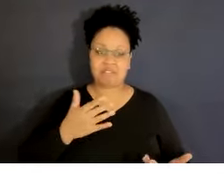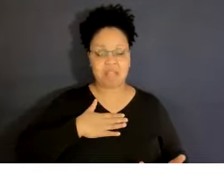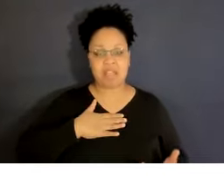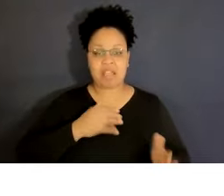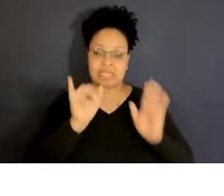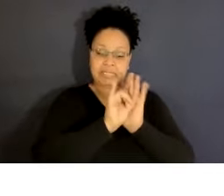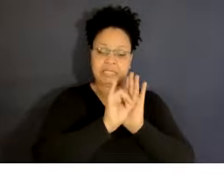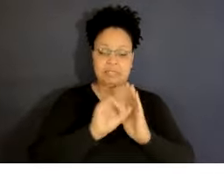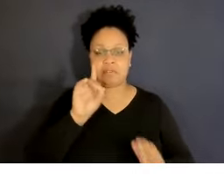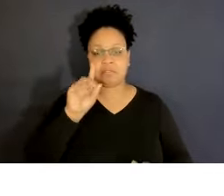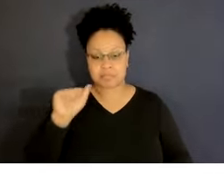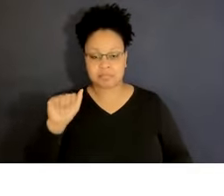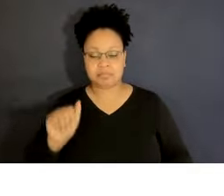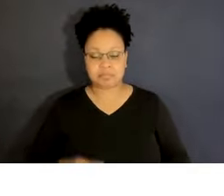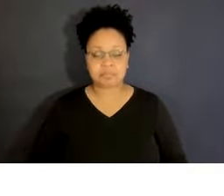want to